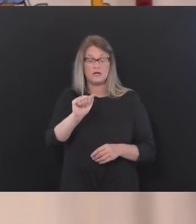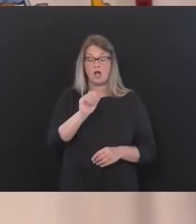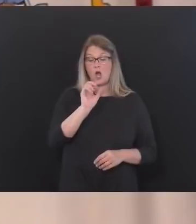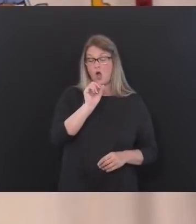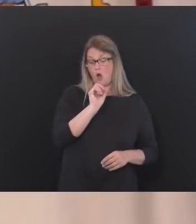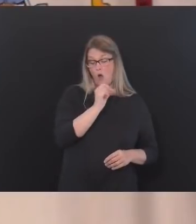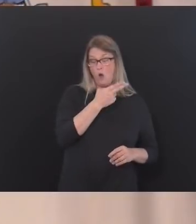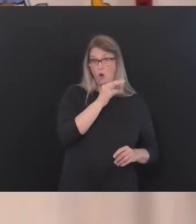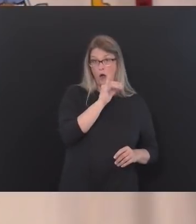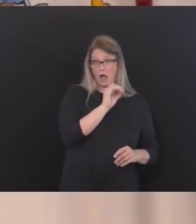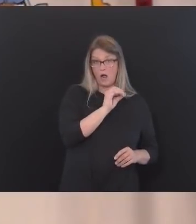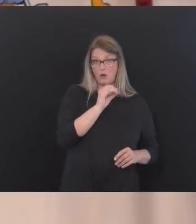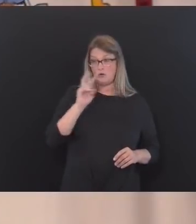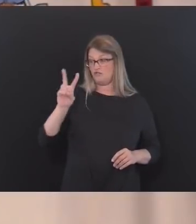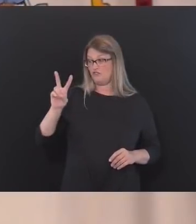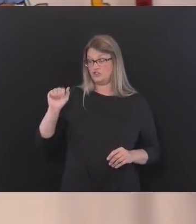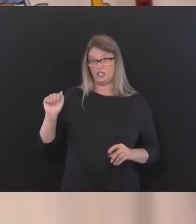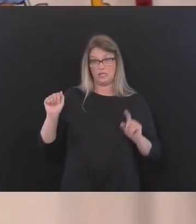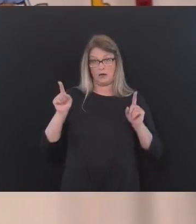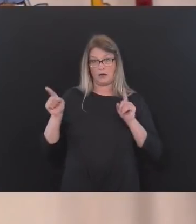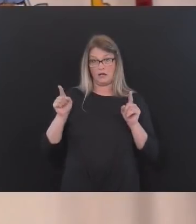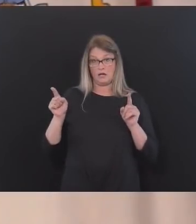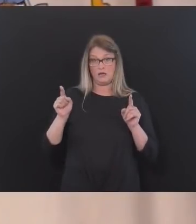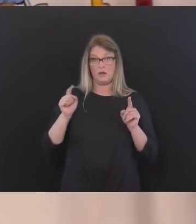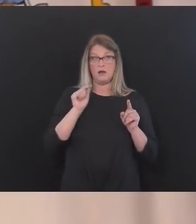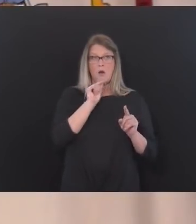Virginia is tested